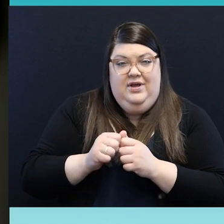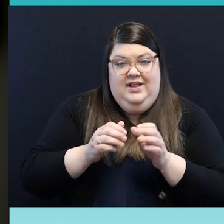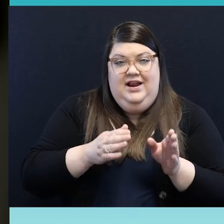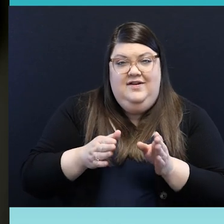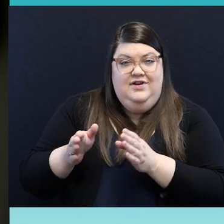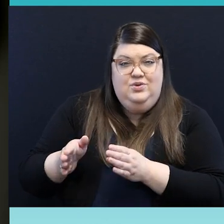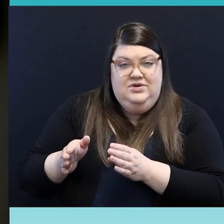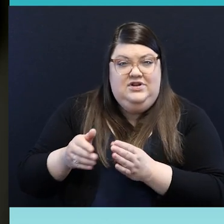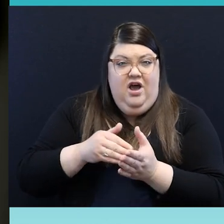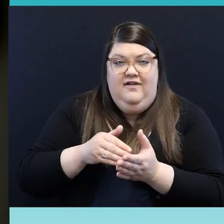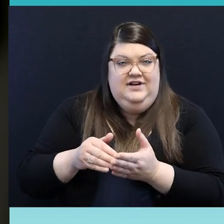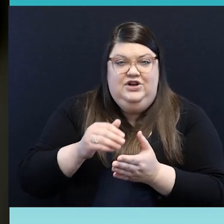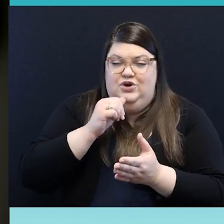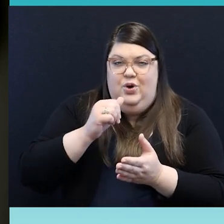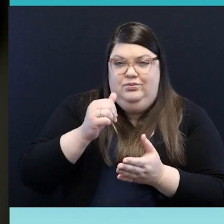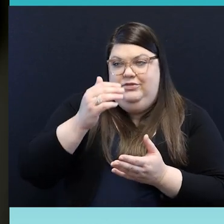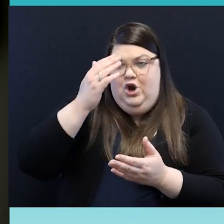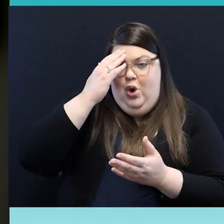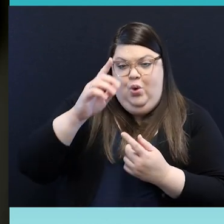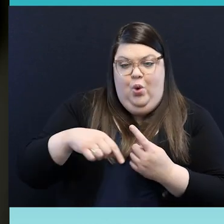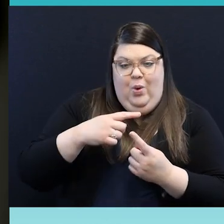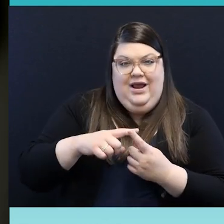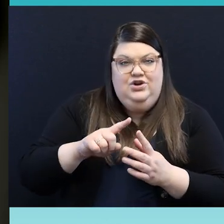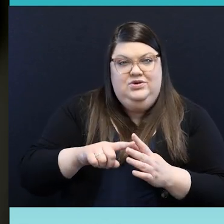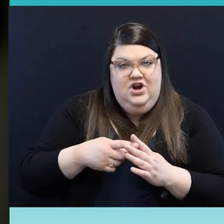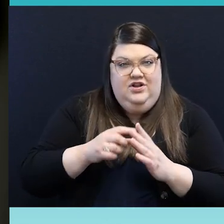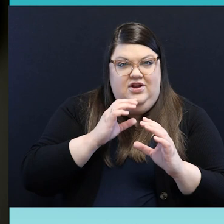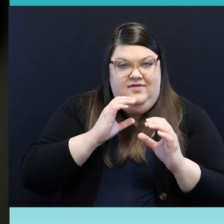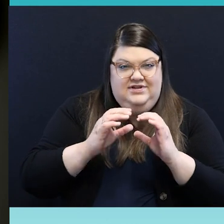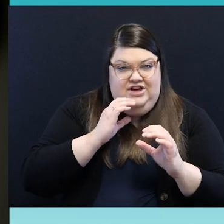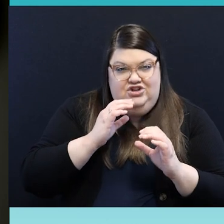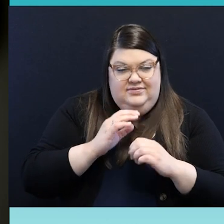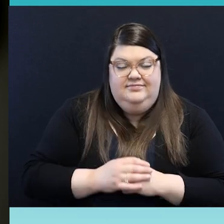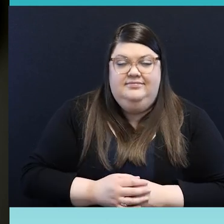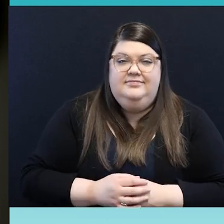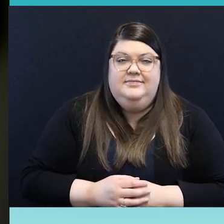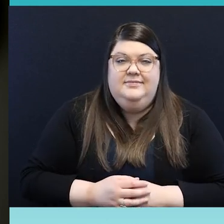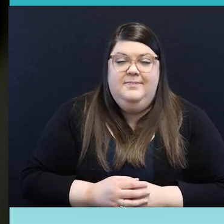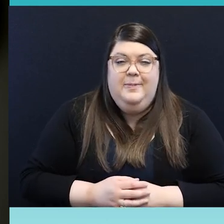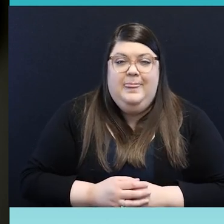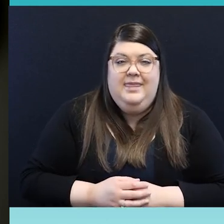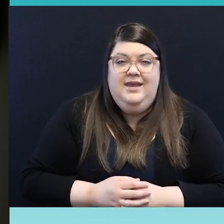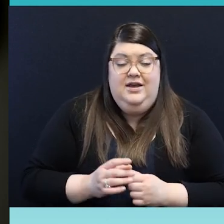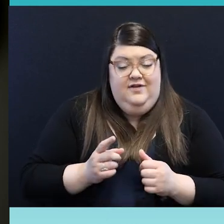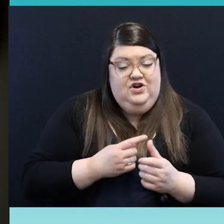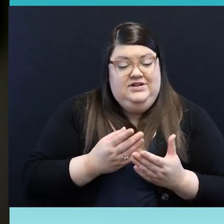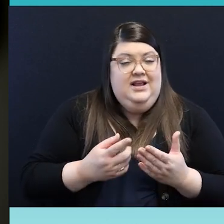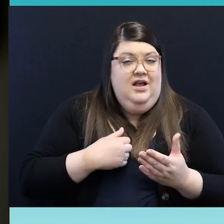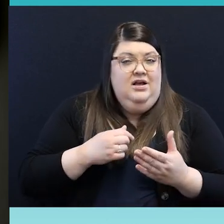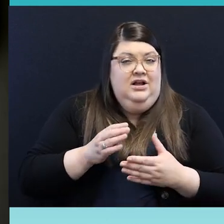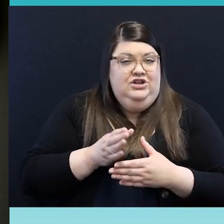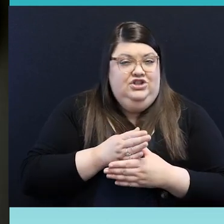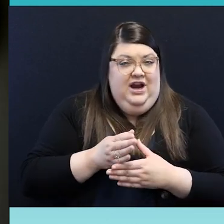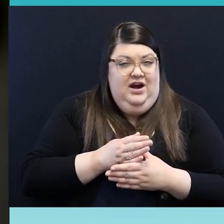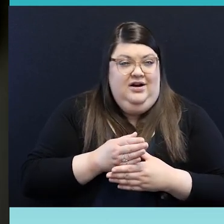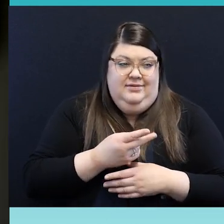individuals often don't know when to start the conversation. The first thing I'll share, and both Sarah and I have shared a little bit about